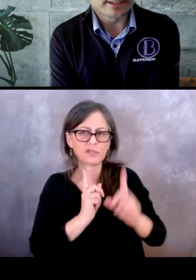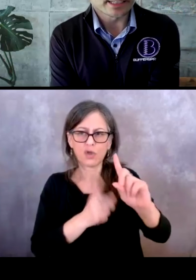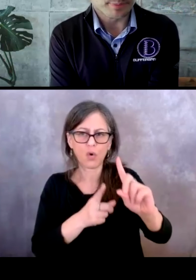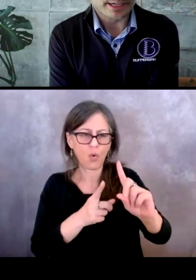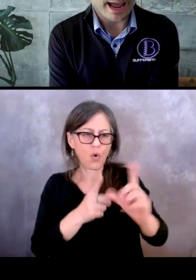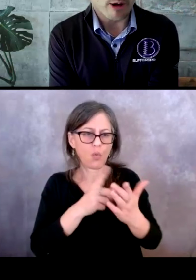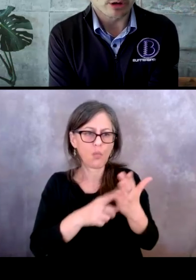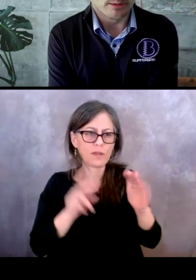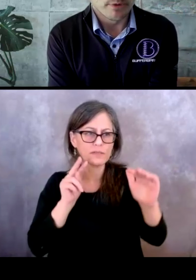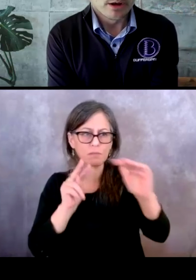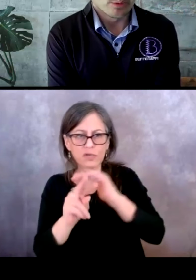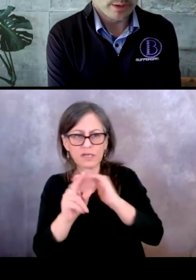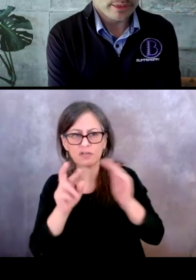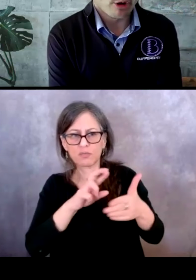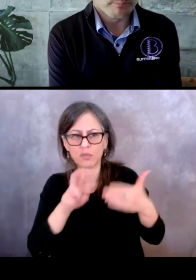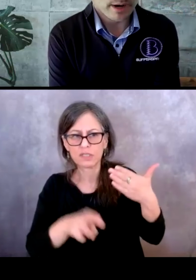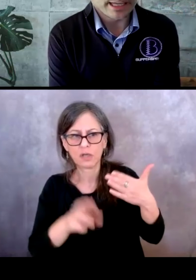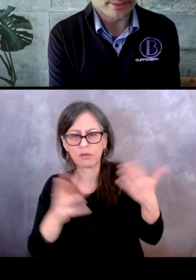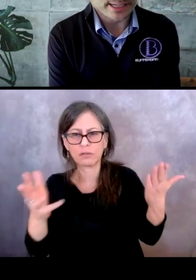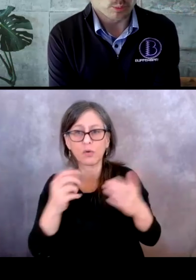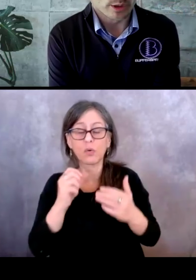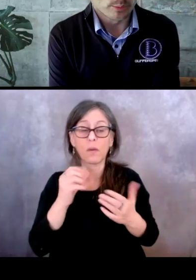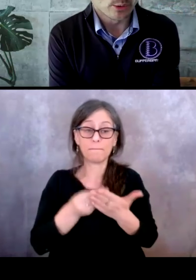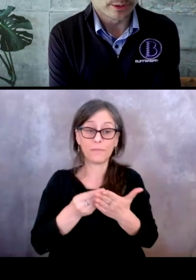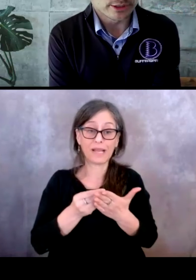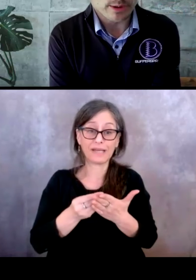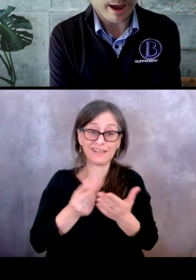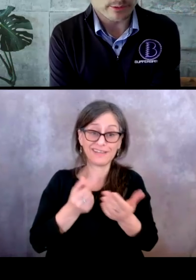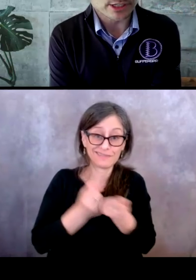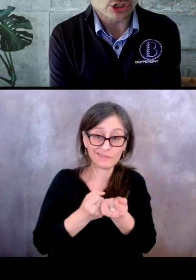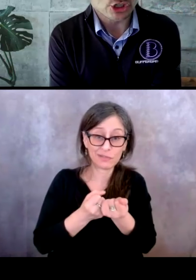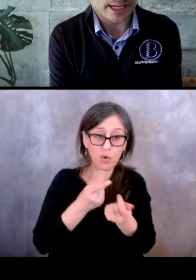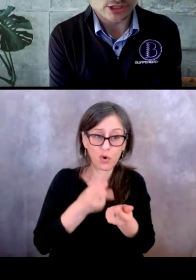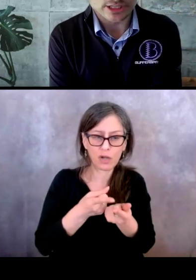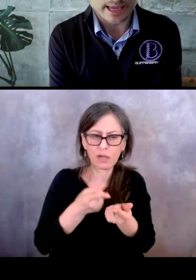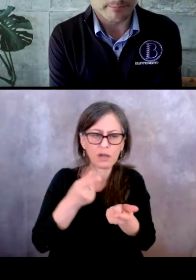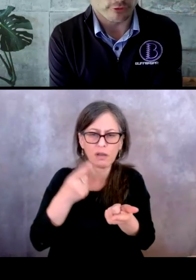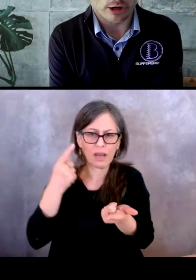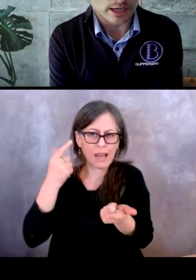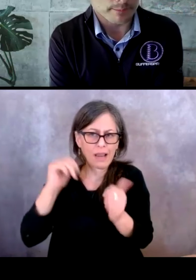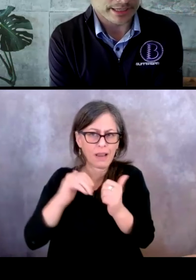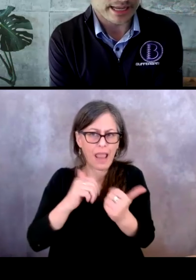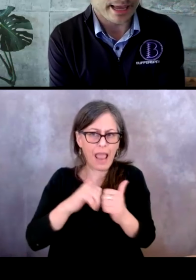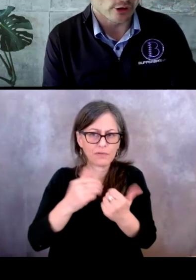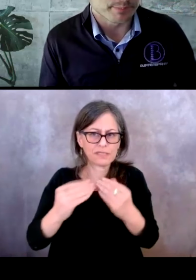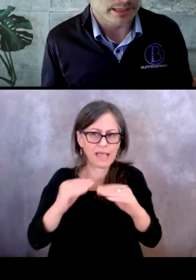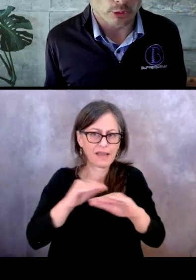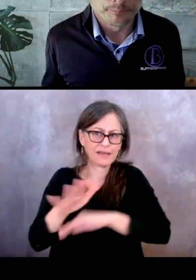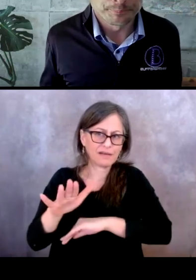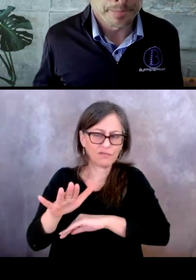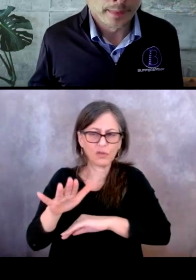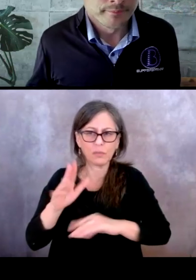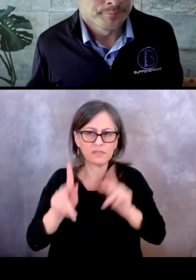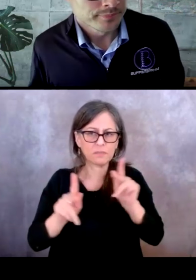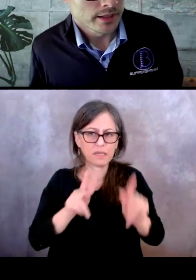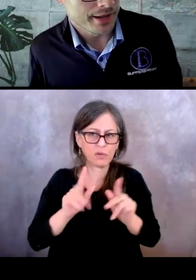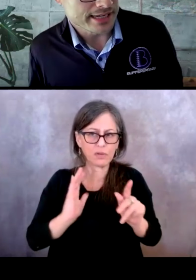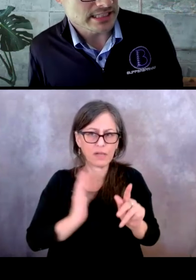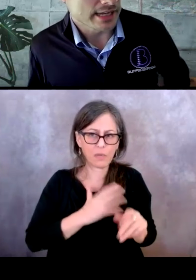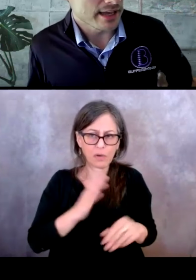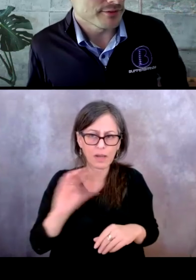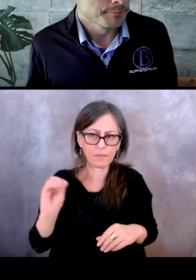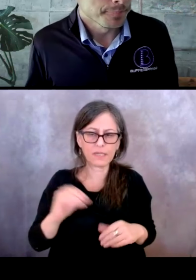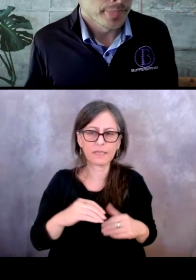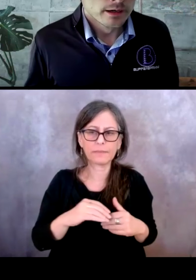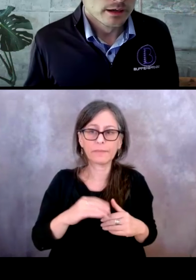is the anticipated outcome? When we throw money at this, what are we going to do? How does this change the game for our company and our people?